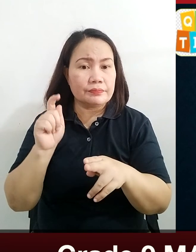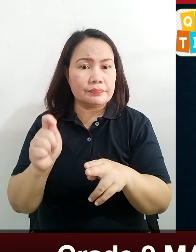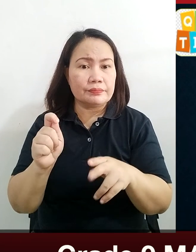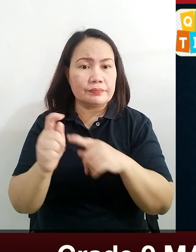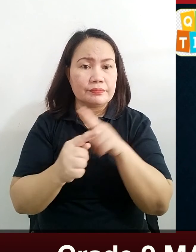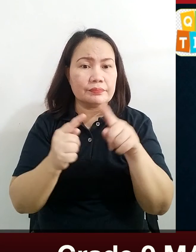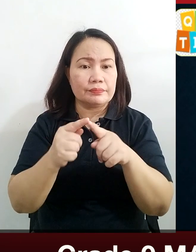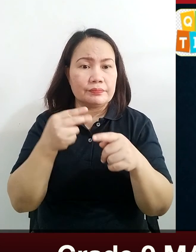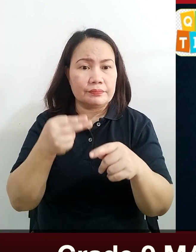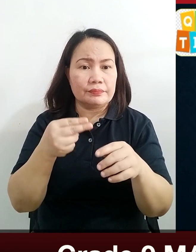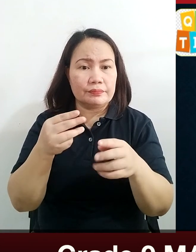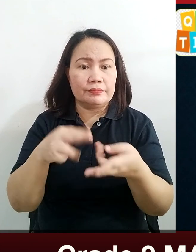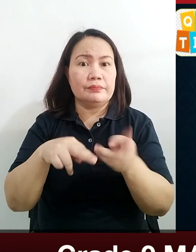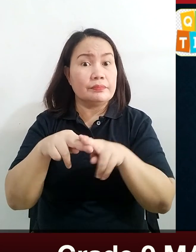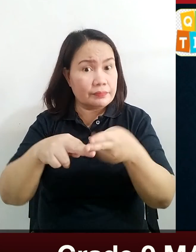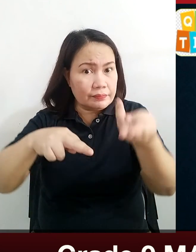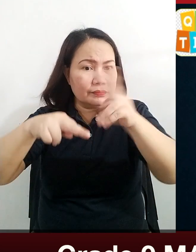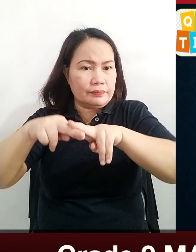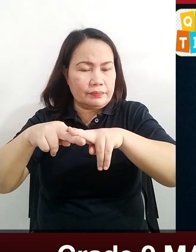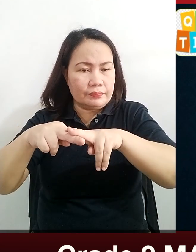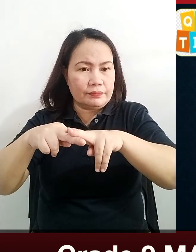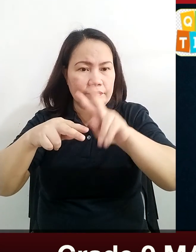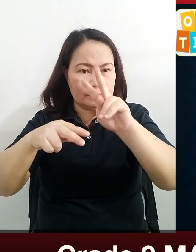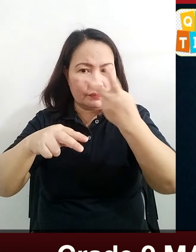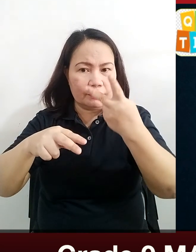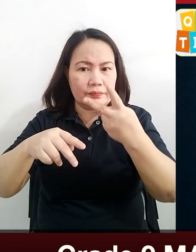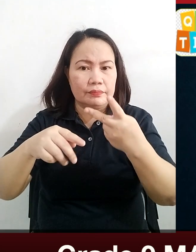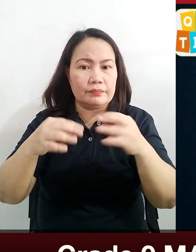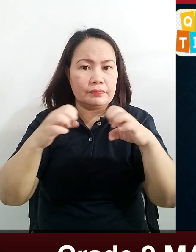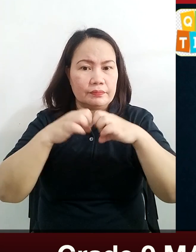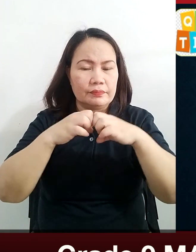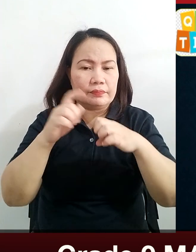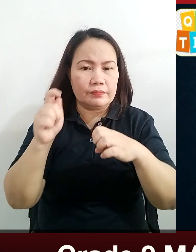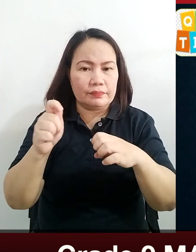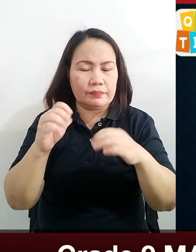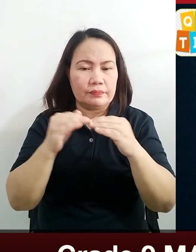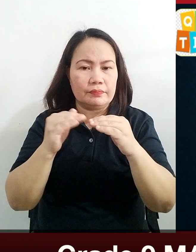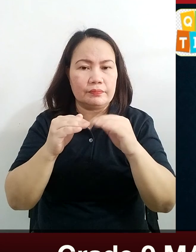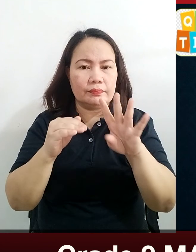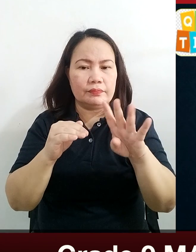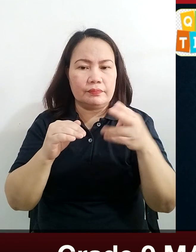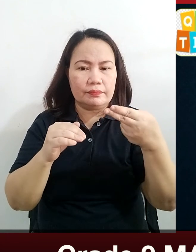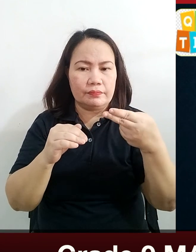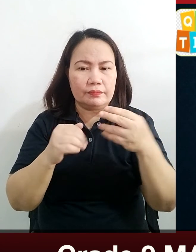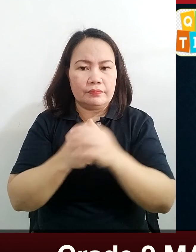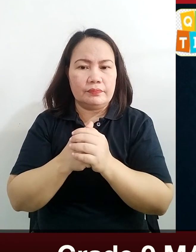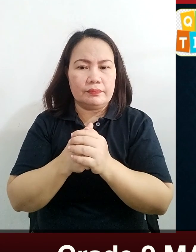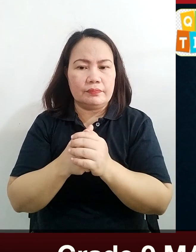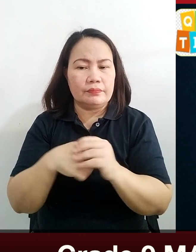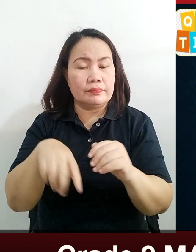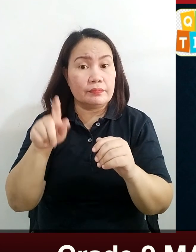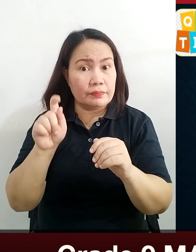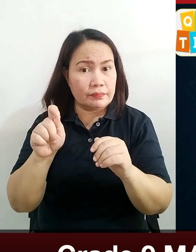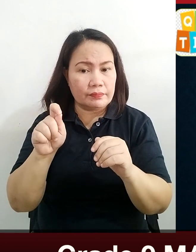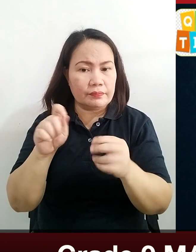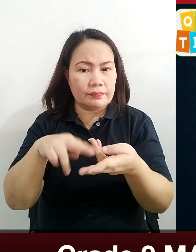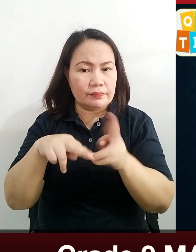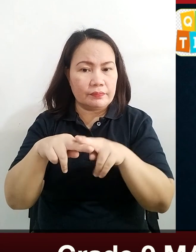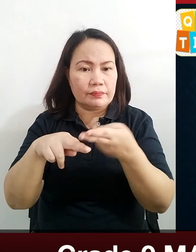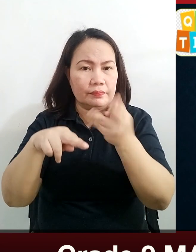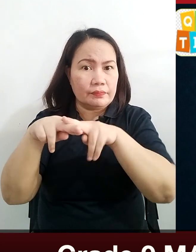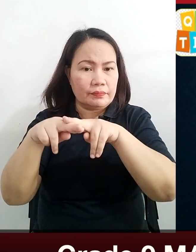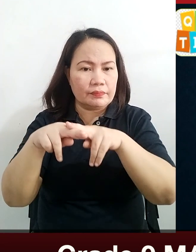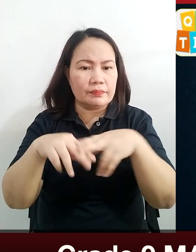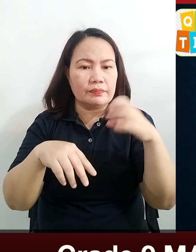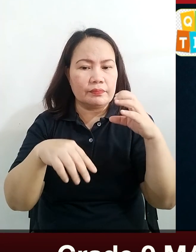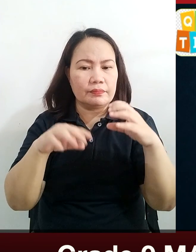What happens to t when h is doubled in the equation t is equal to 4h? T is